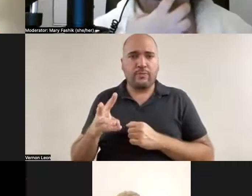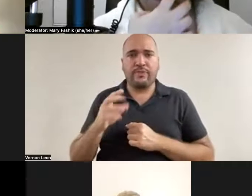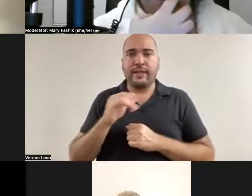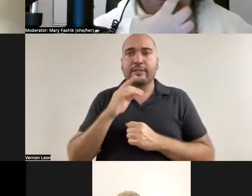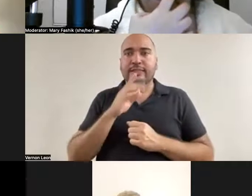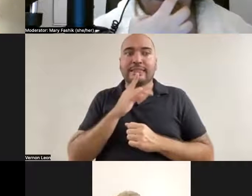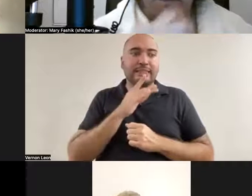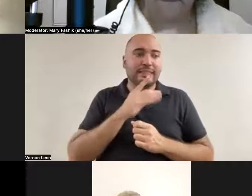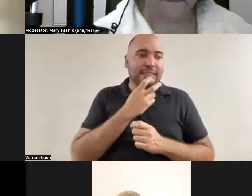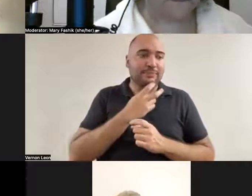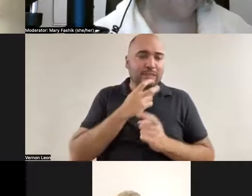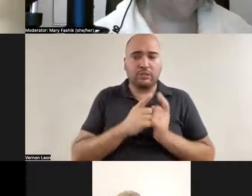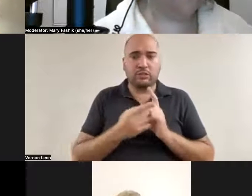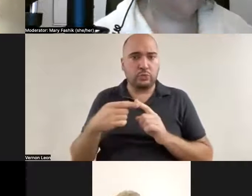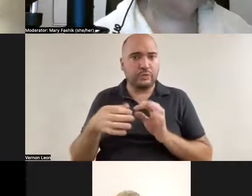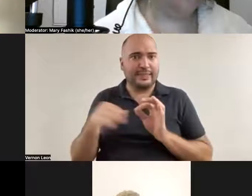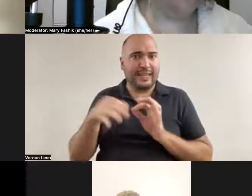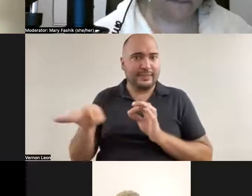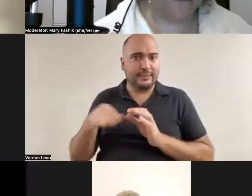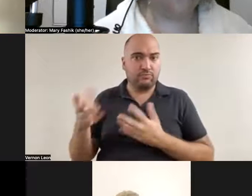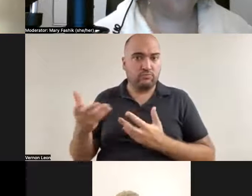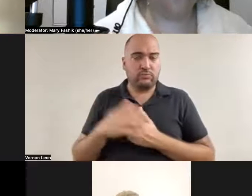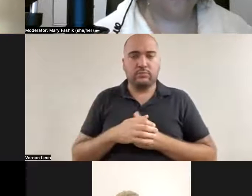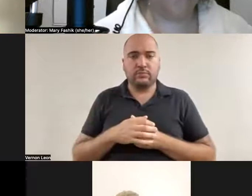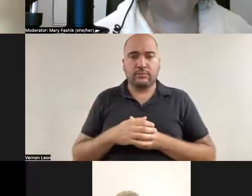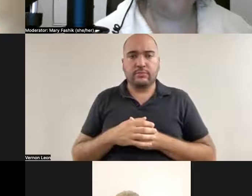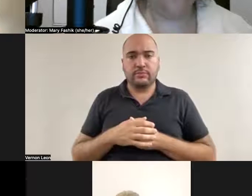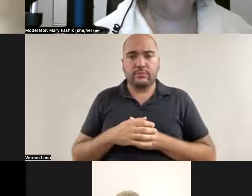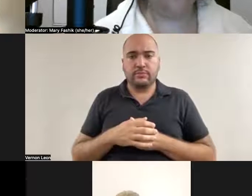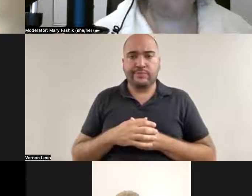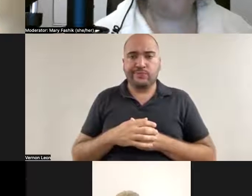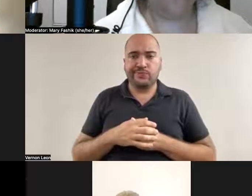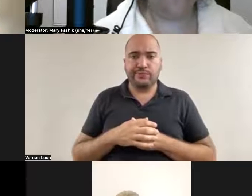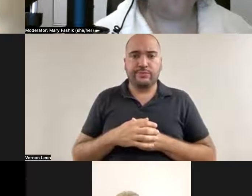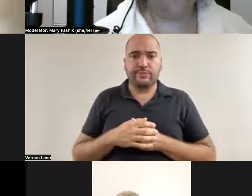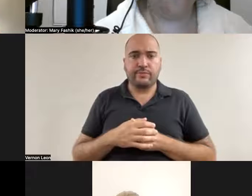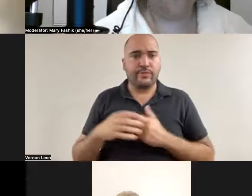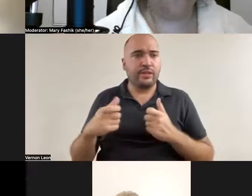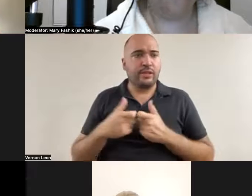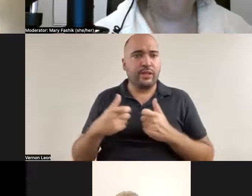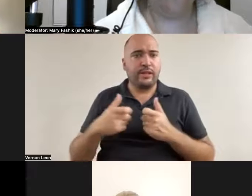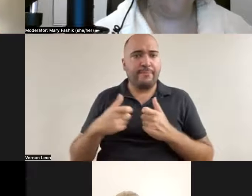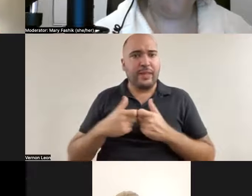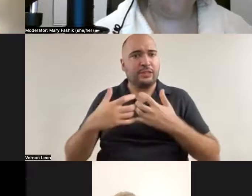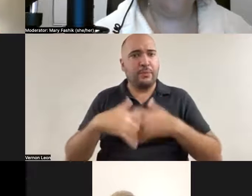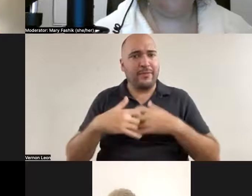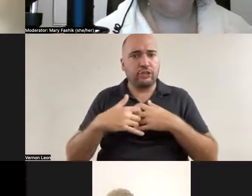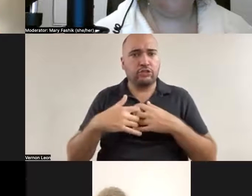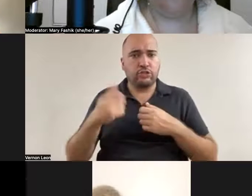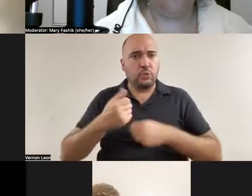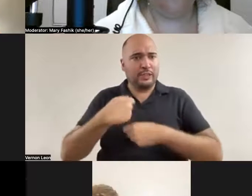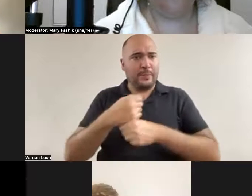speech to text. There are electronic magnifiers which